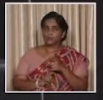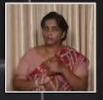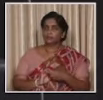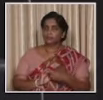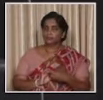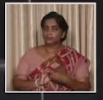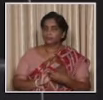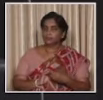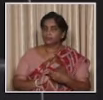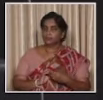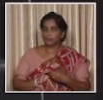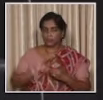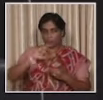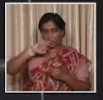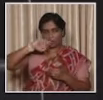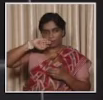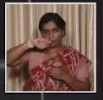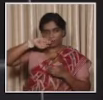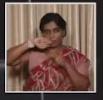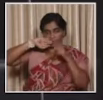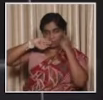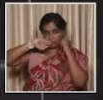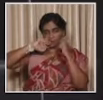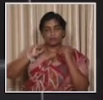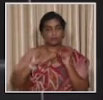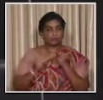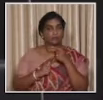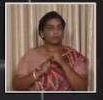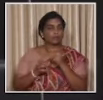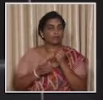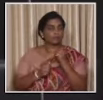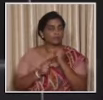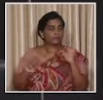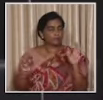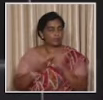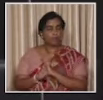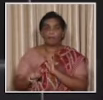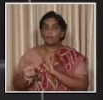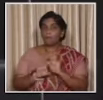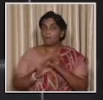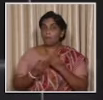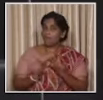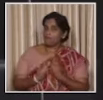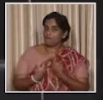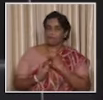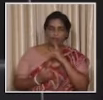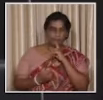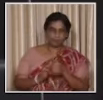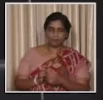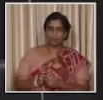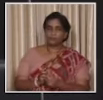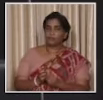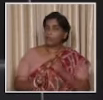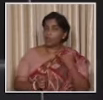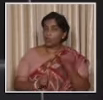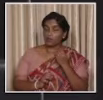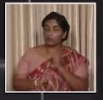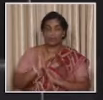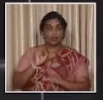virtual, absolute control. The new minister, I do not know whether he